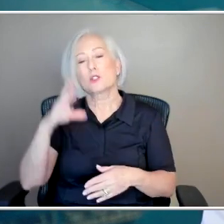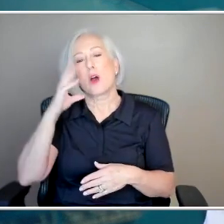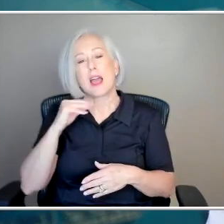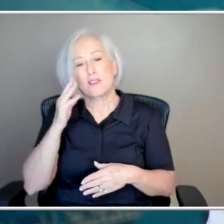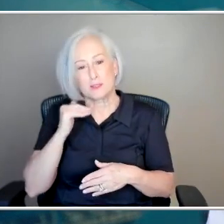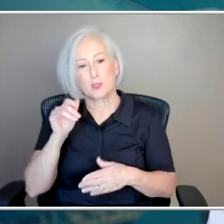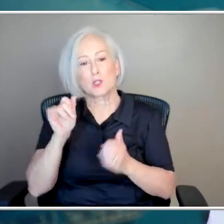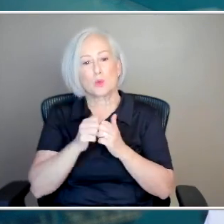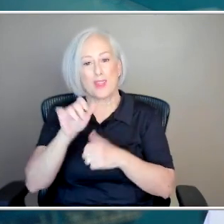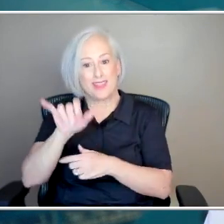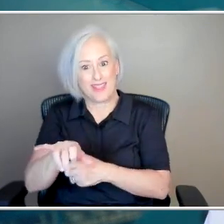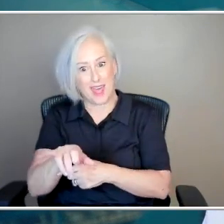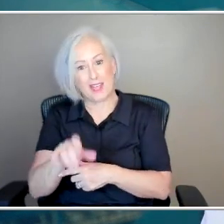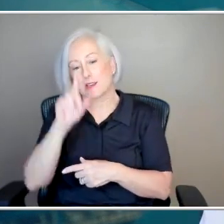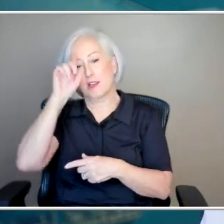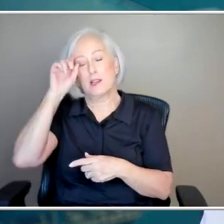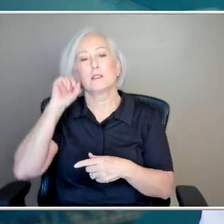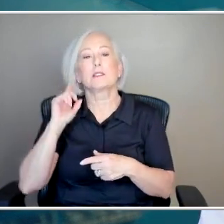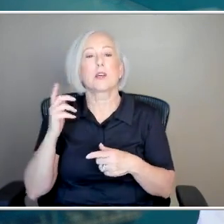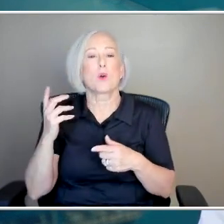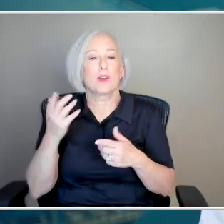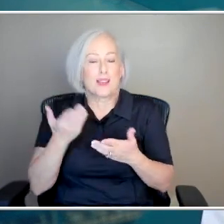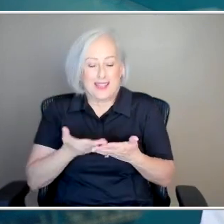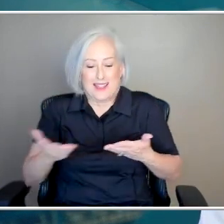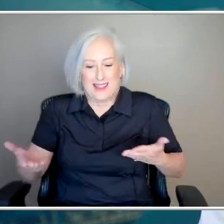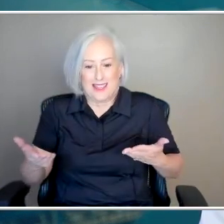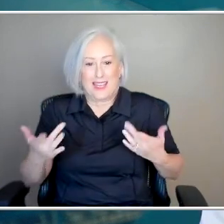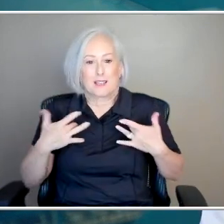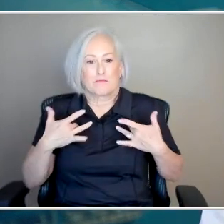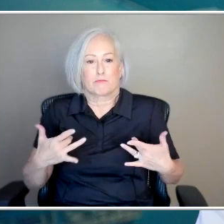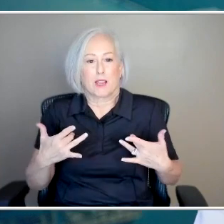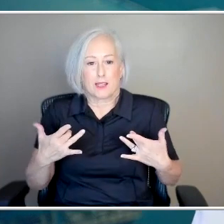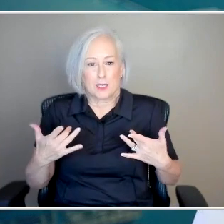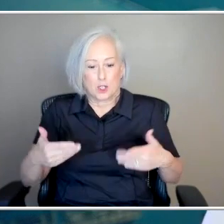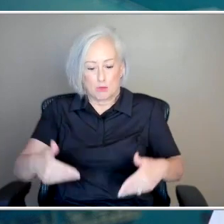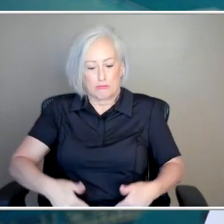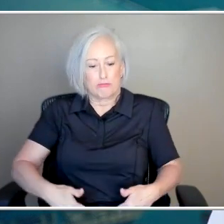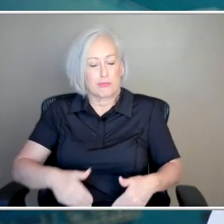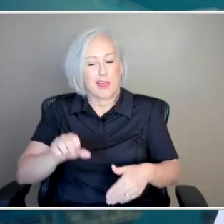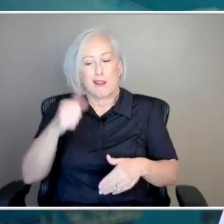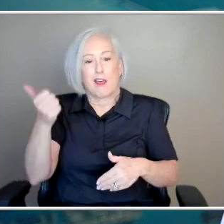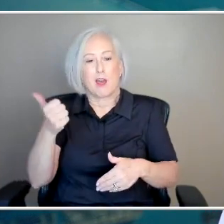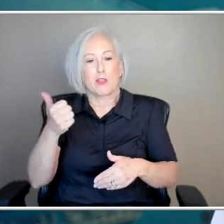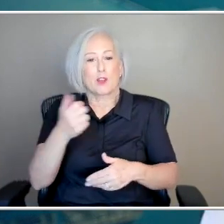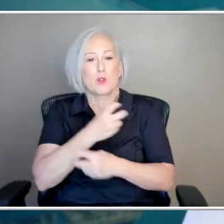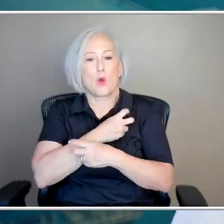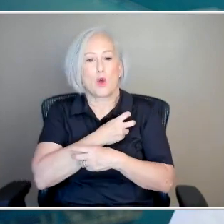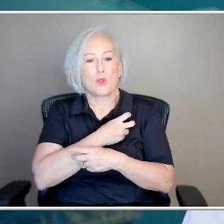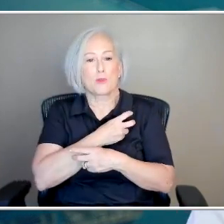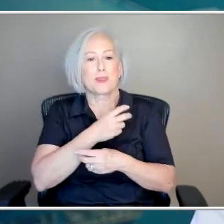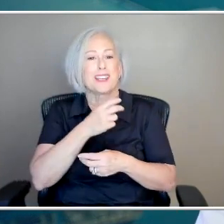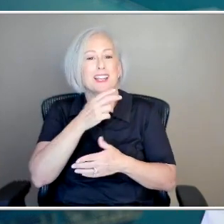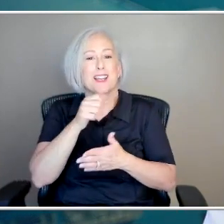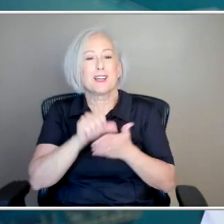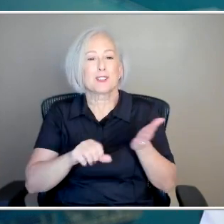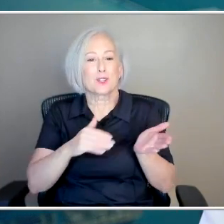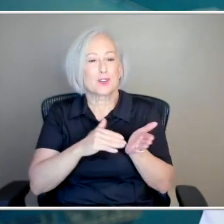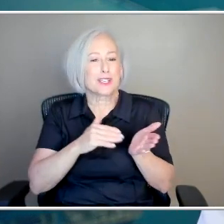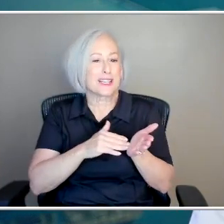the things in the inguinal canal, such as the spermatic cord and things like that orthopedic surgeons would prefer not to be close to.